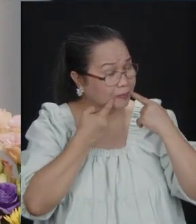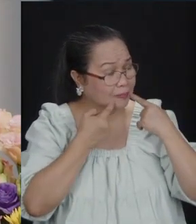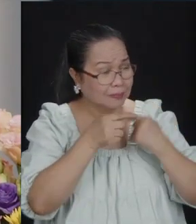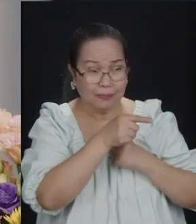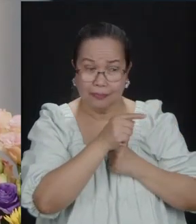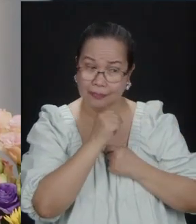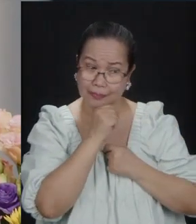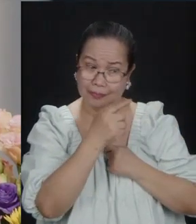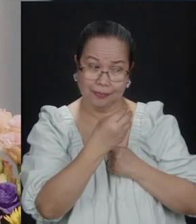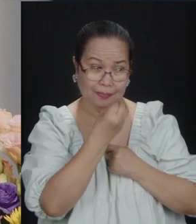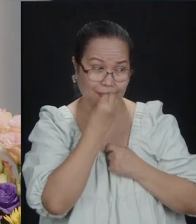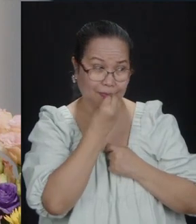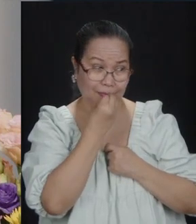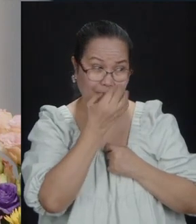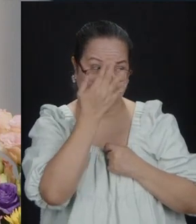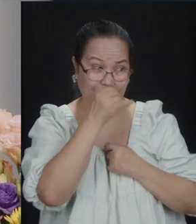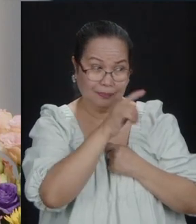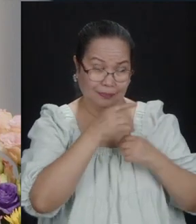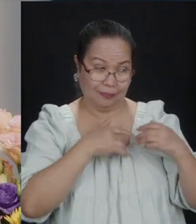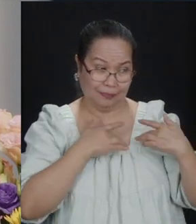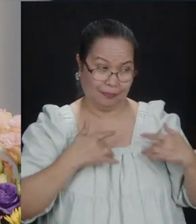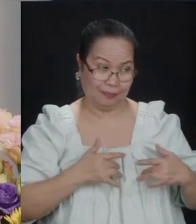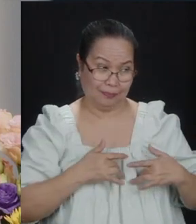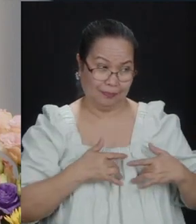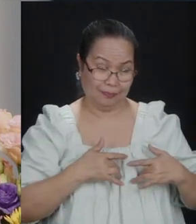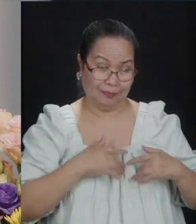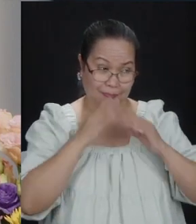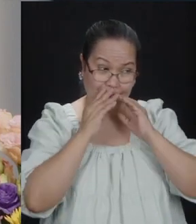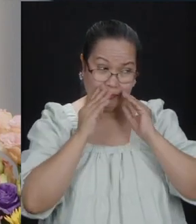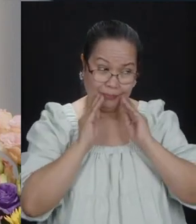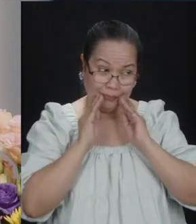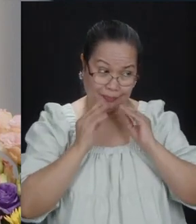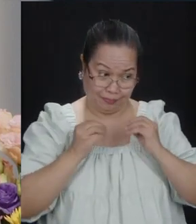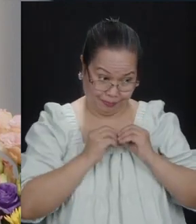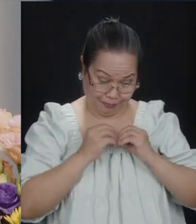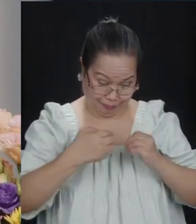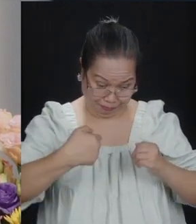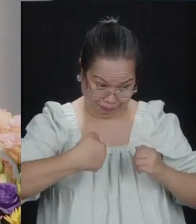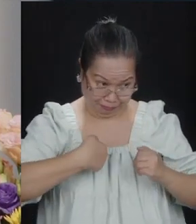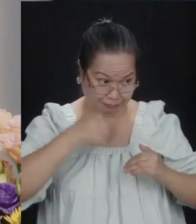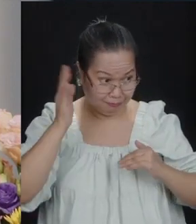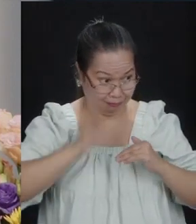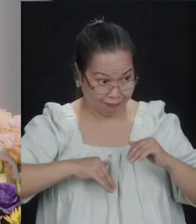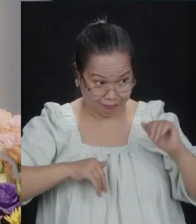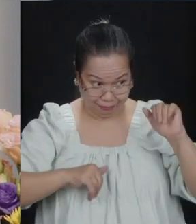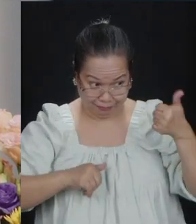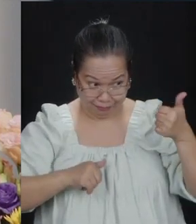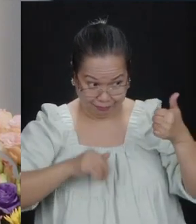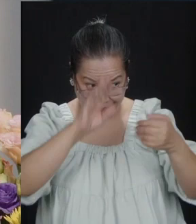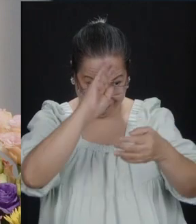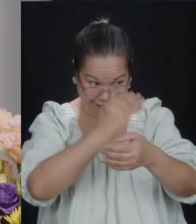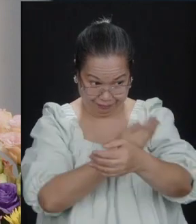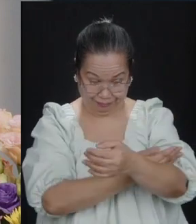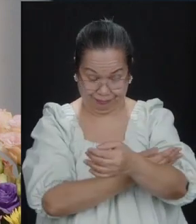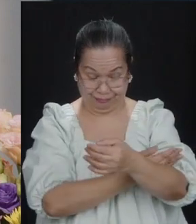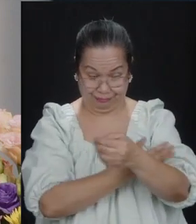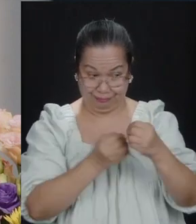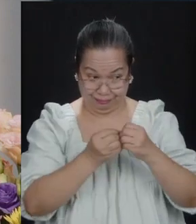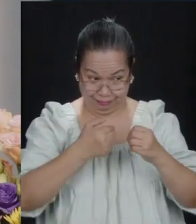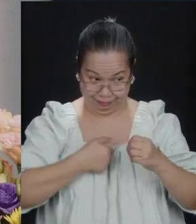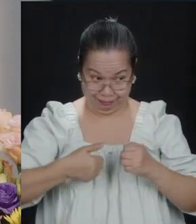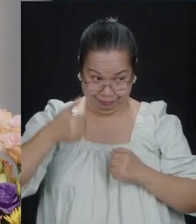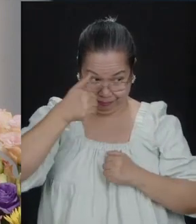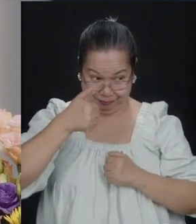not eat? And why is your heart sad? Am I not more to you than 10 sons?